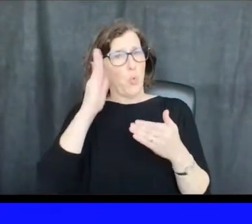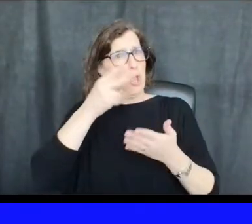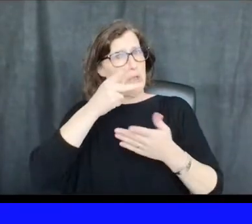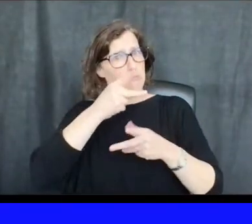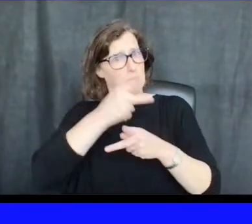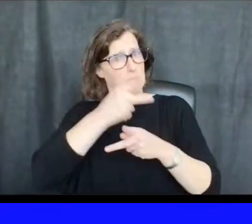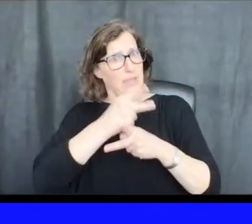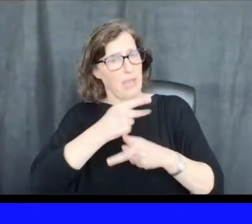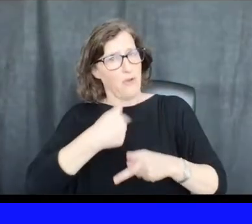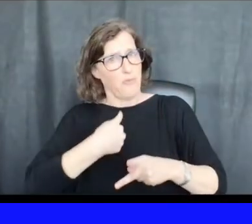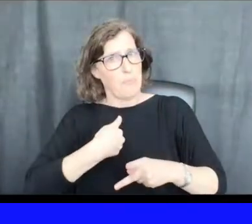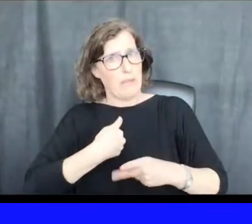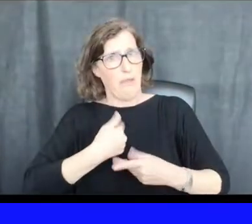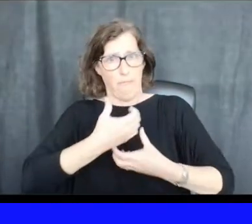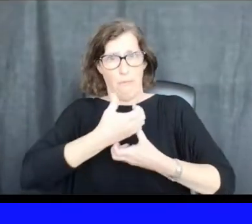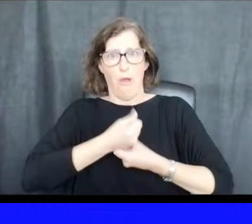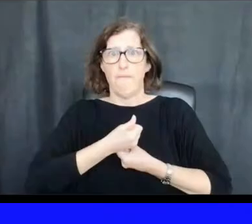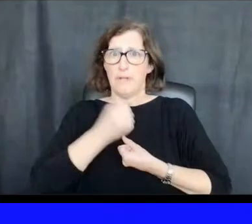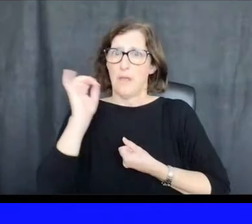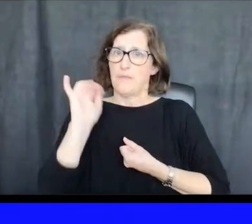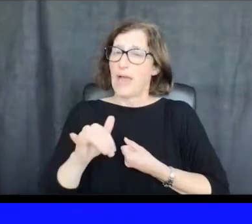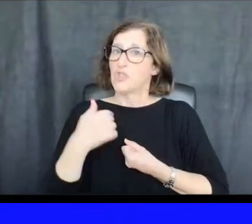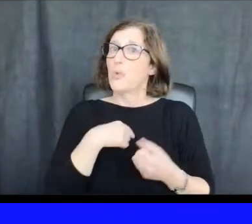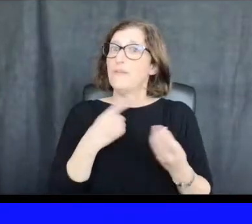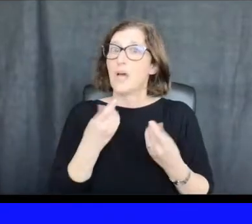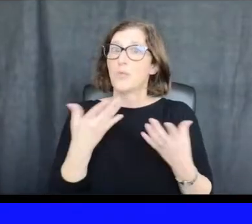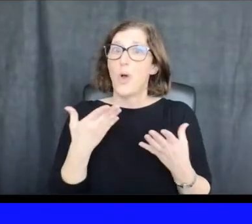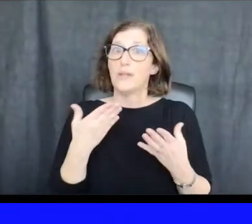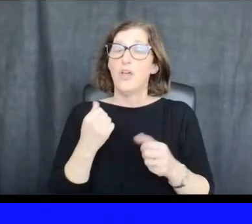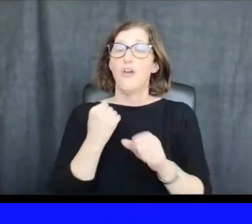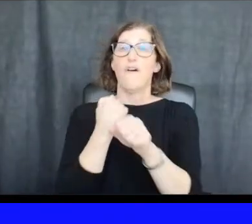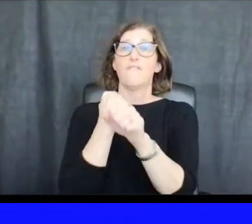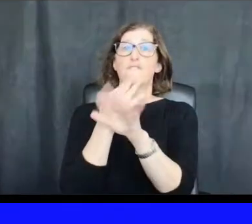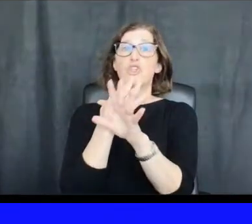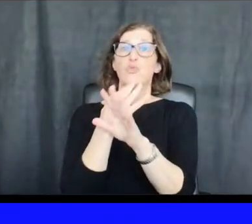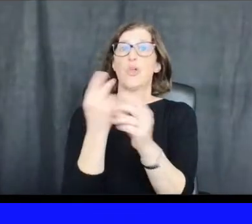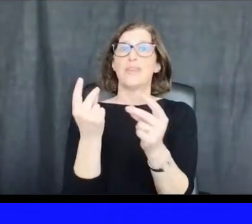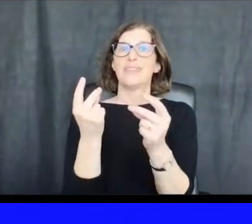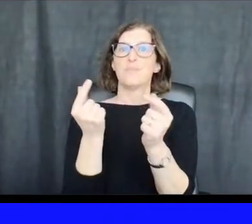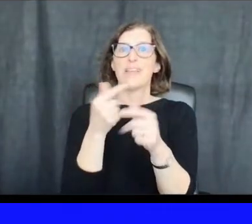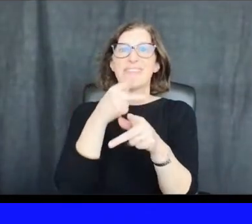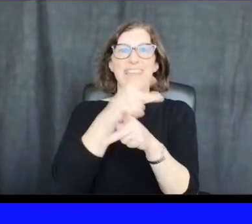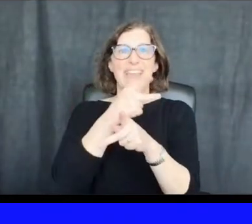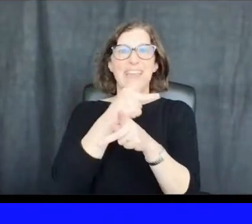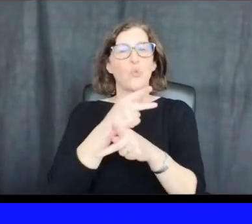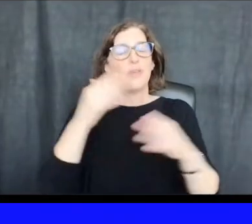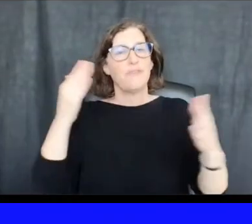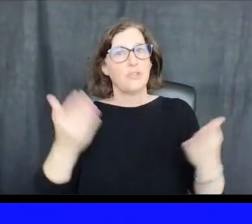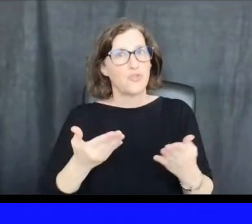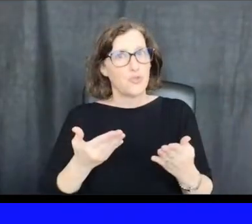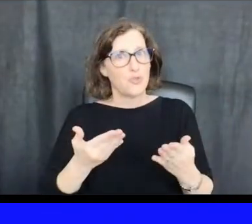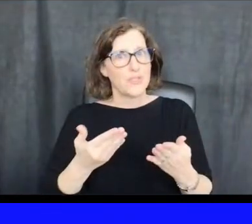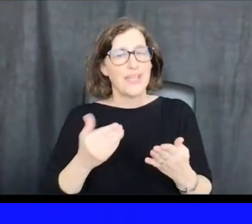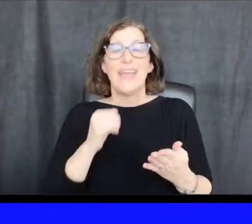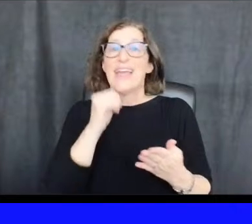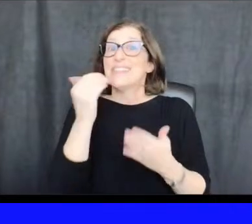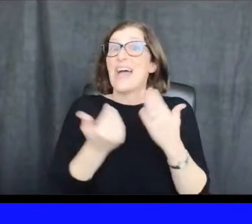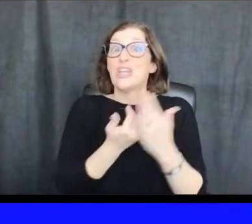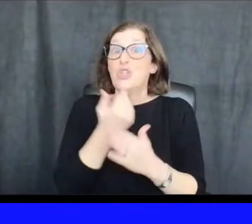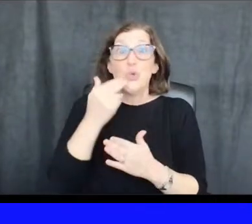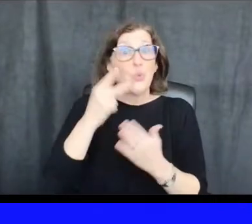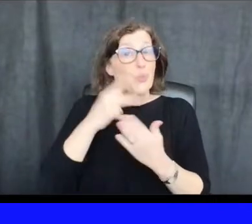taking care of the patient in the home and avoiding having them come into the ER. So we're hoping that will continue to